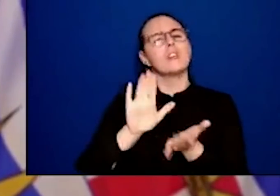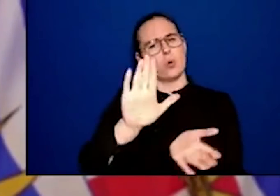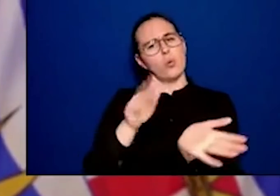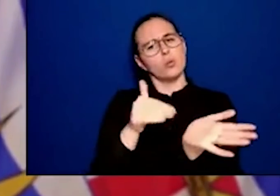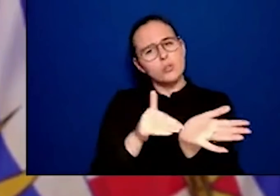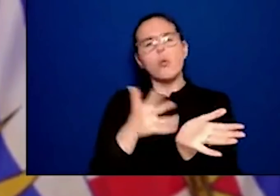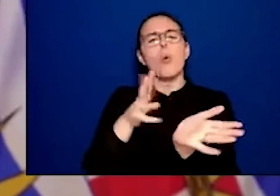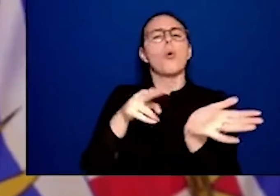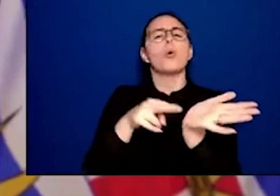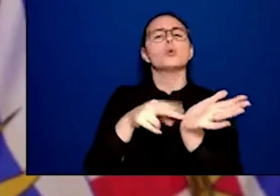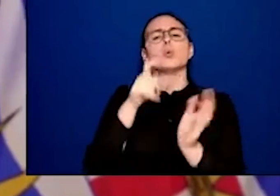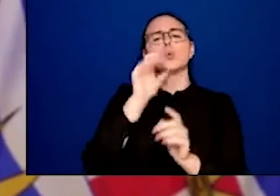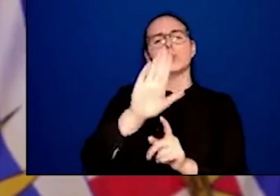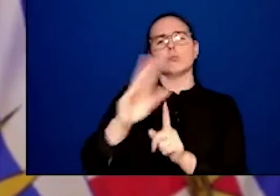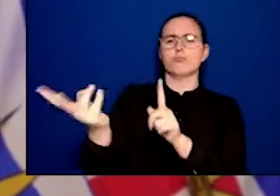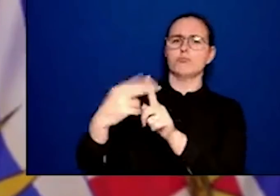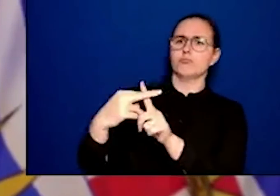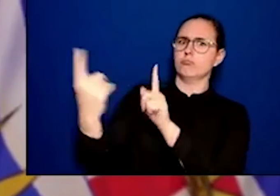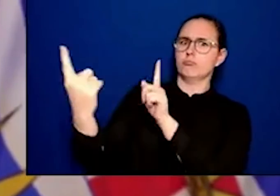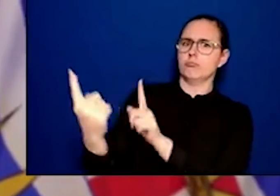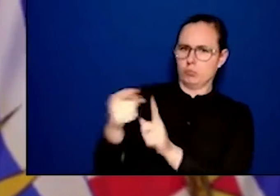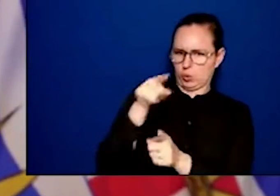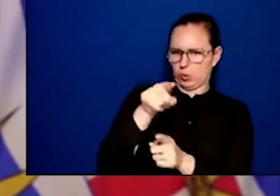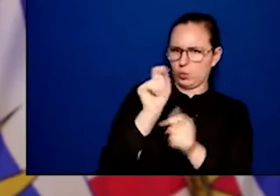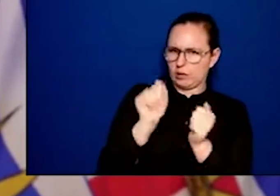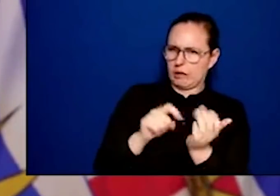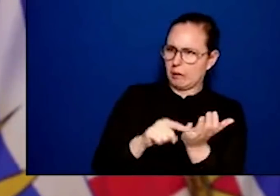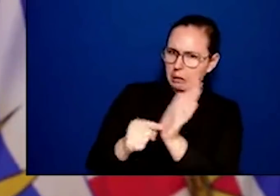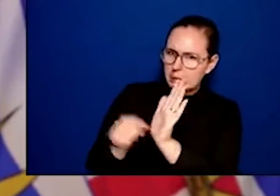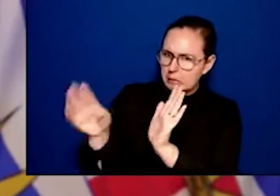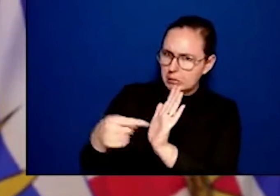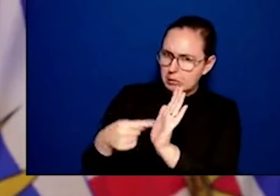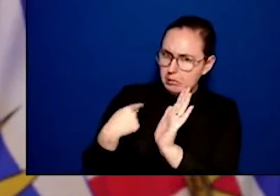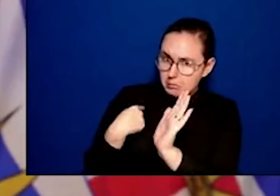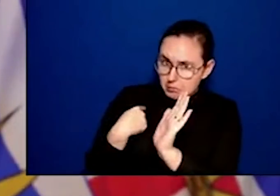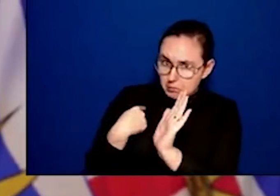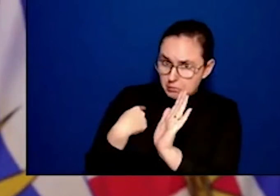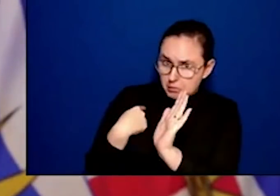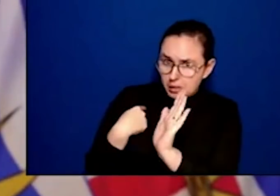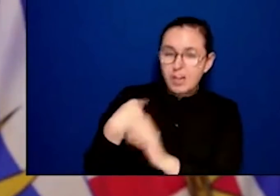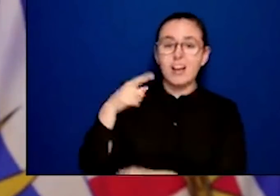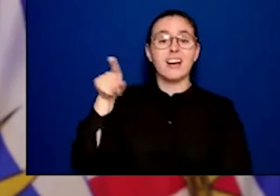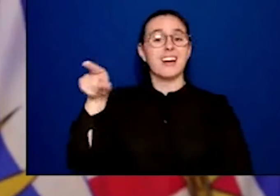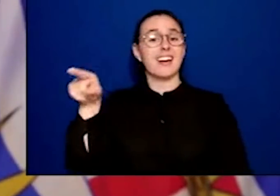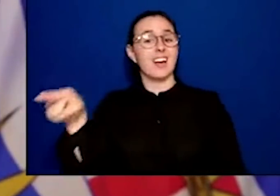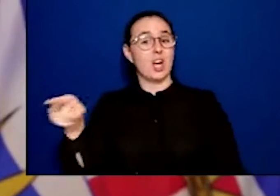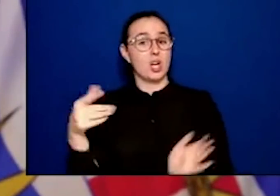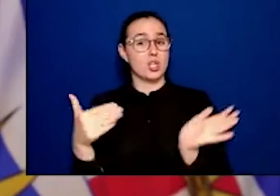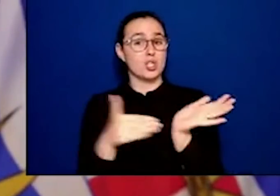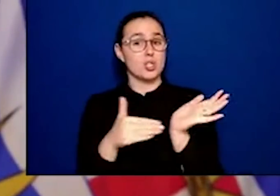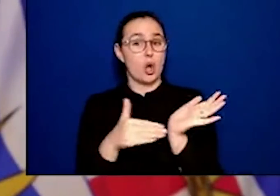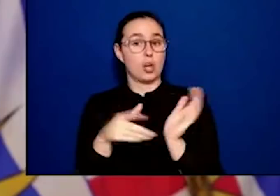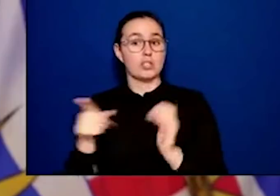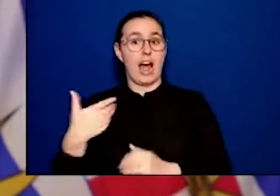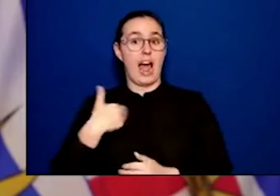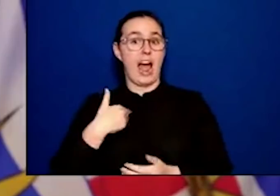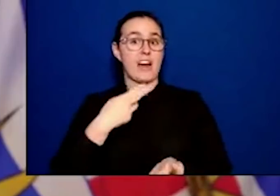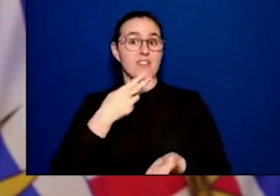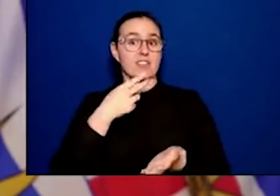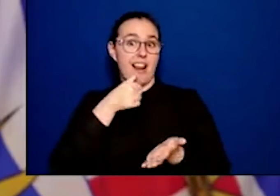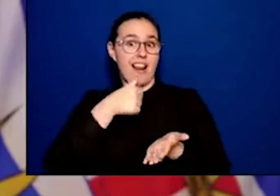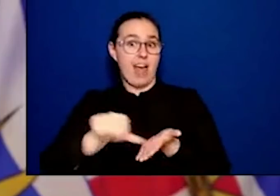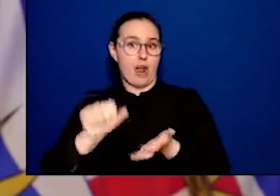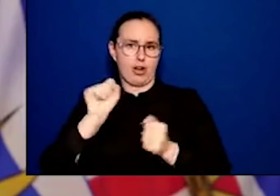BC and the college an attestation letter that will ensure that you can get your third dose if needed as well.